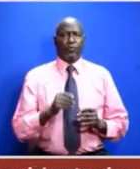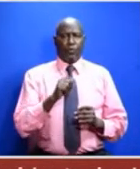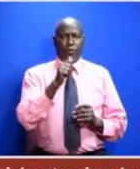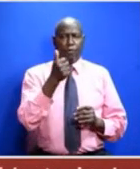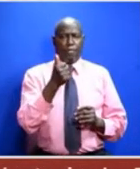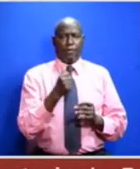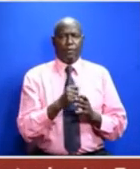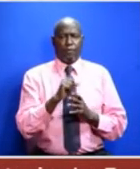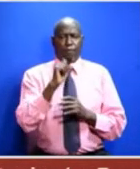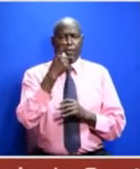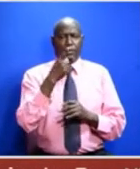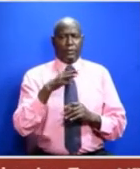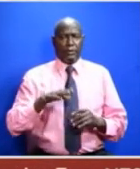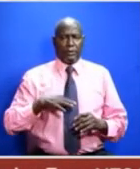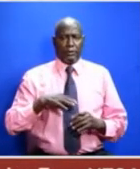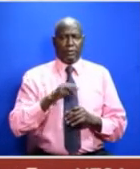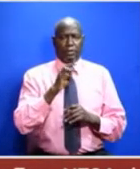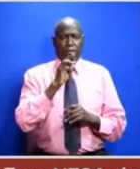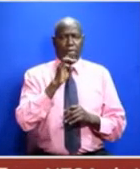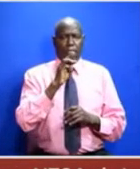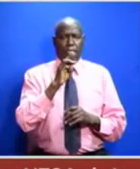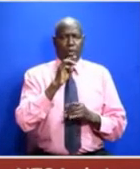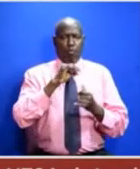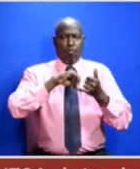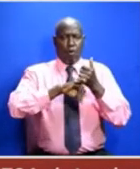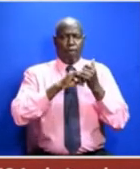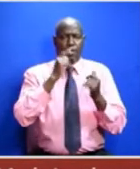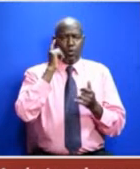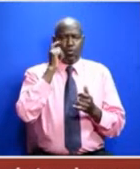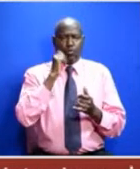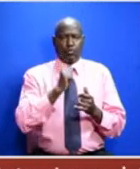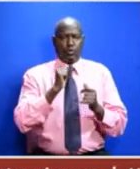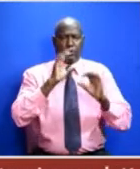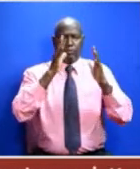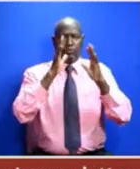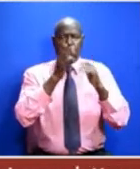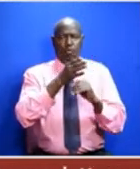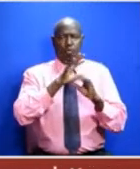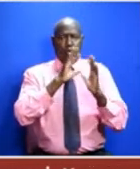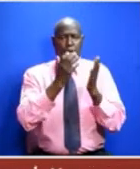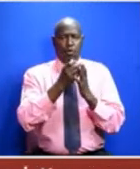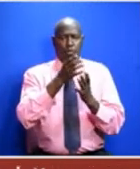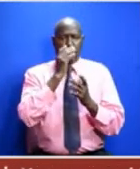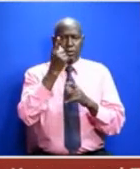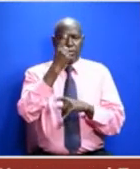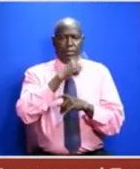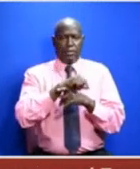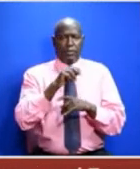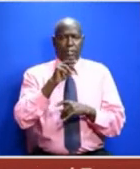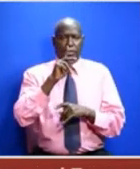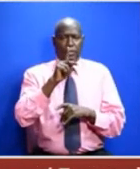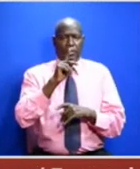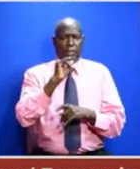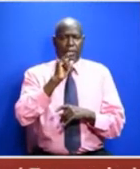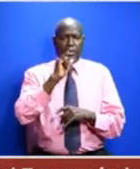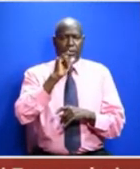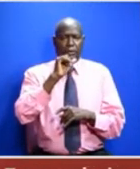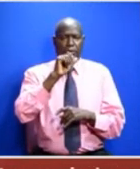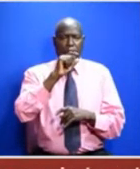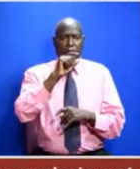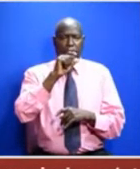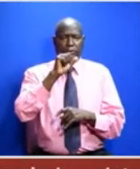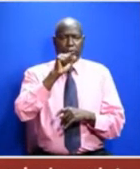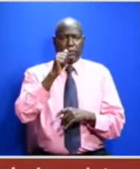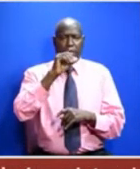Elsewhere, First Lady Mama Rachel Ruto celebrated World Water Day 2024 at Kisajo Primary School in